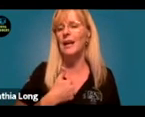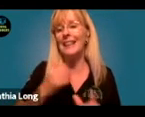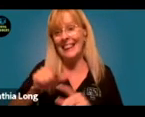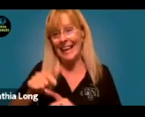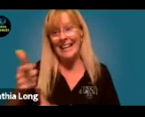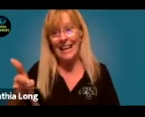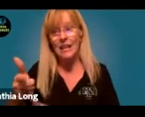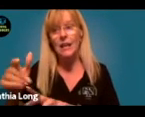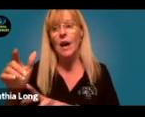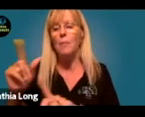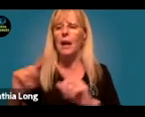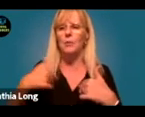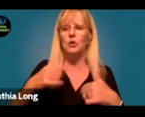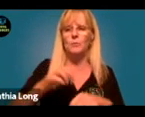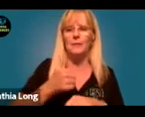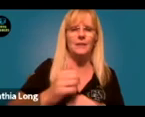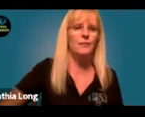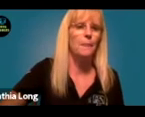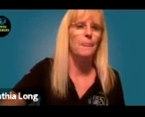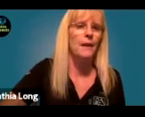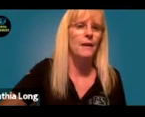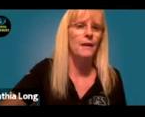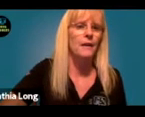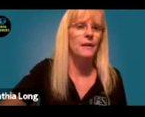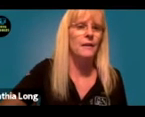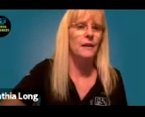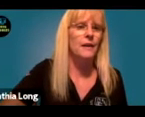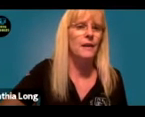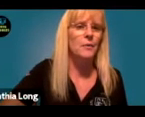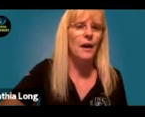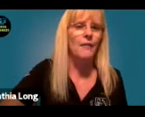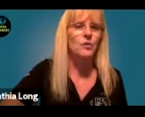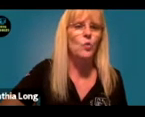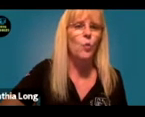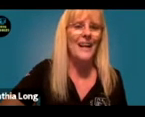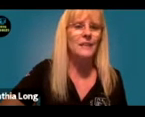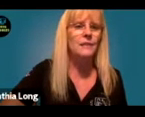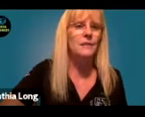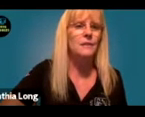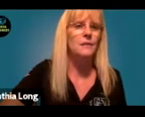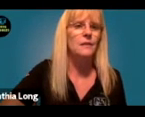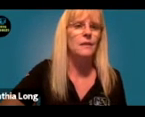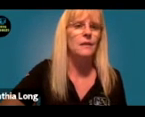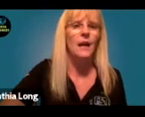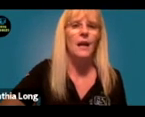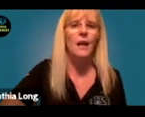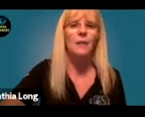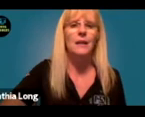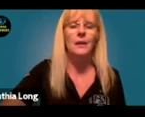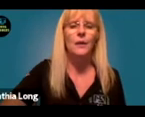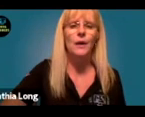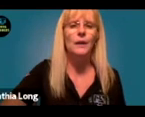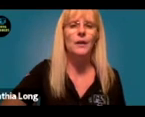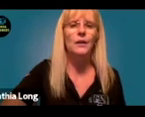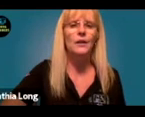myself. They can, but I'm going to do it myself. And I'm going to have her do white. And I'm going to